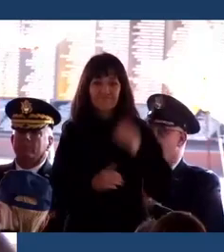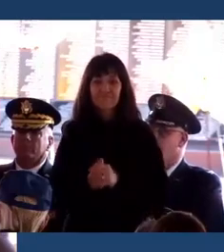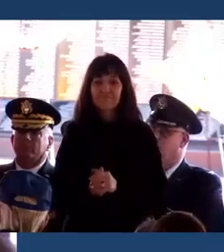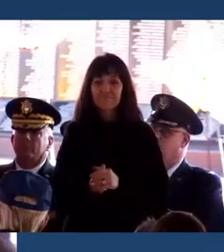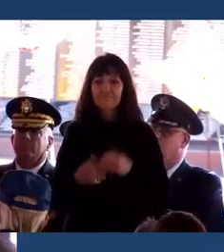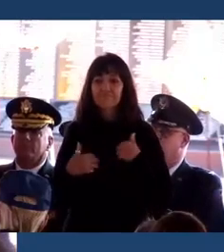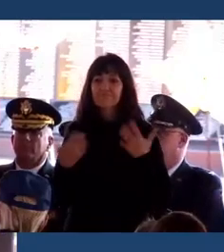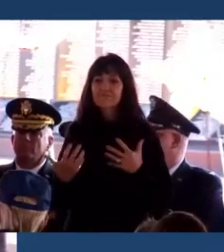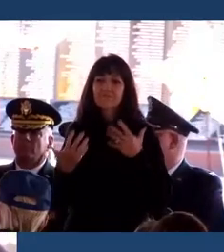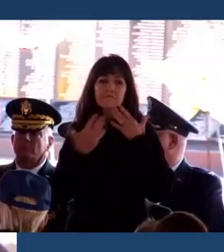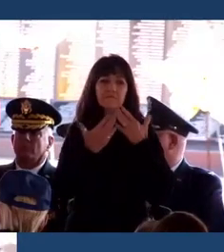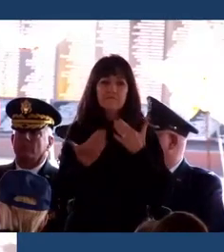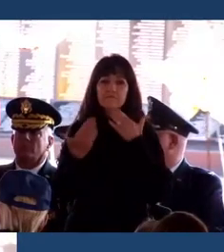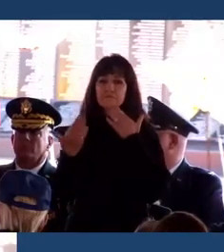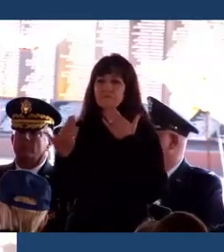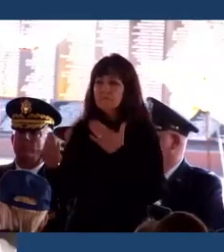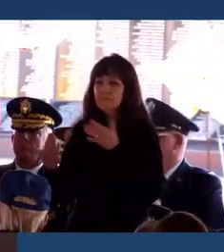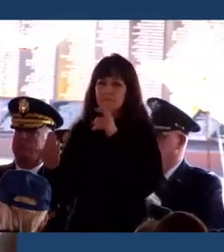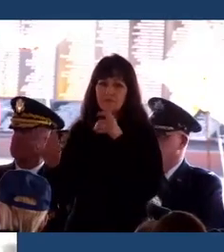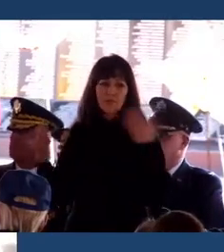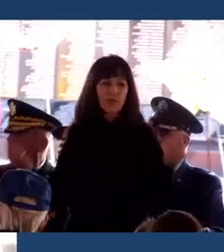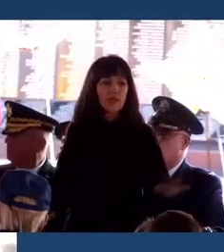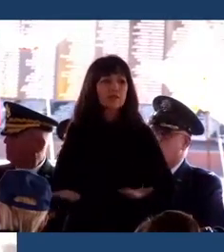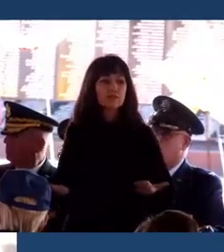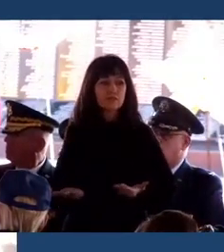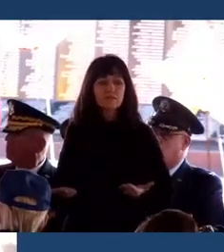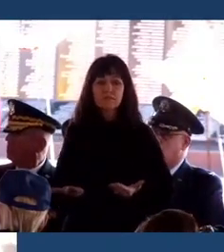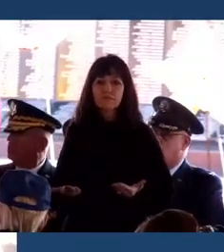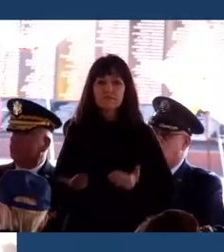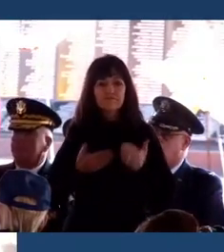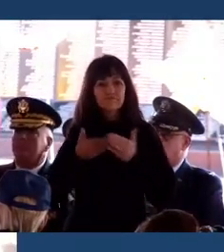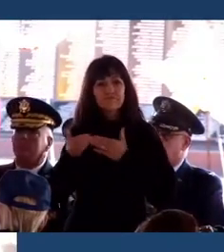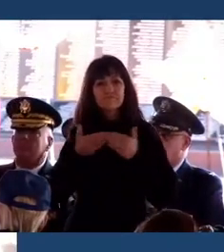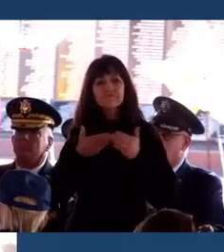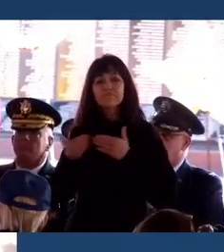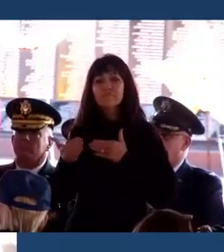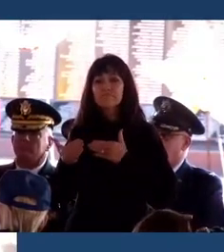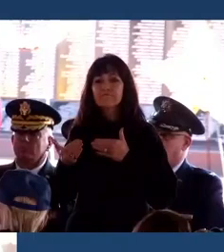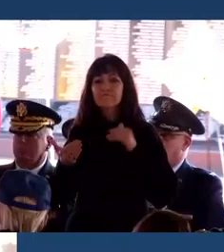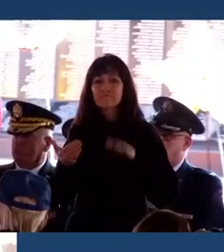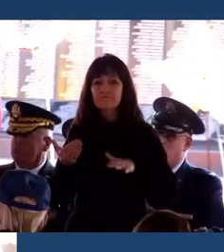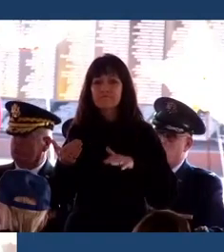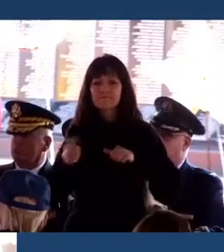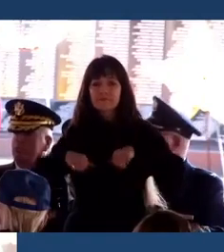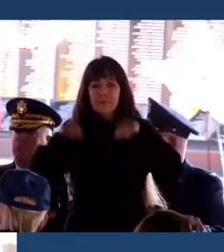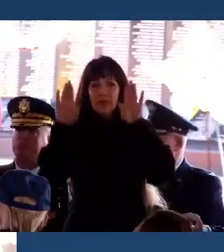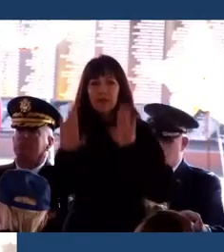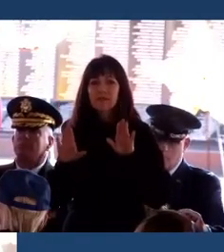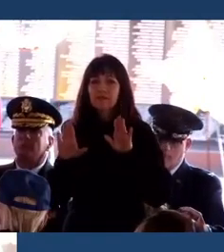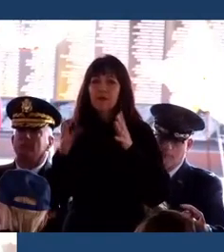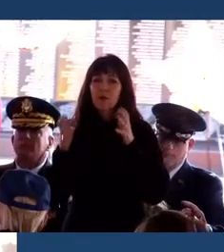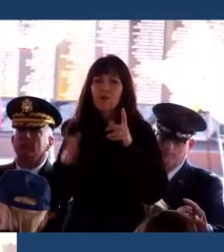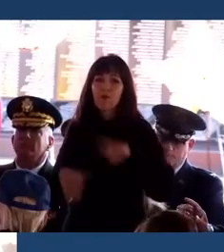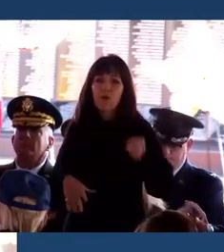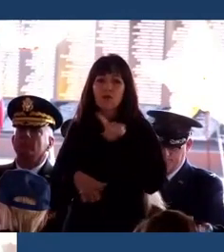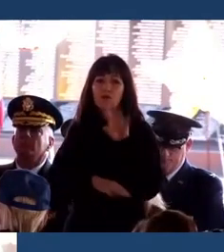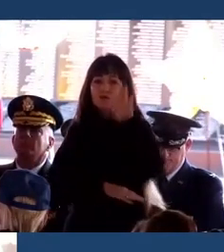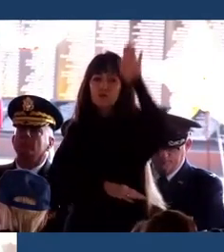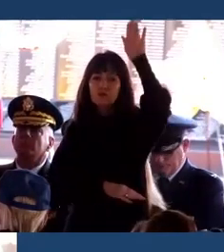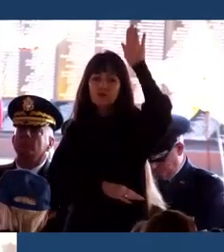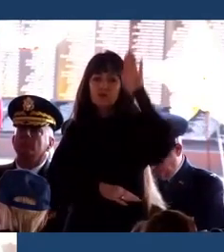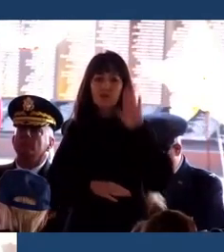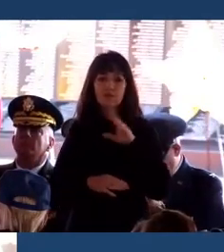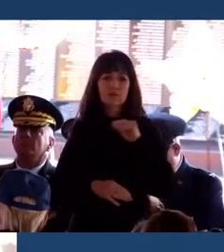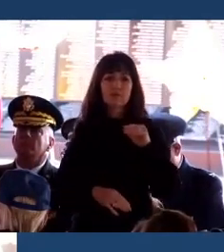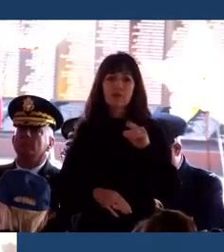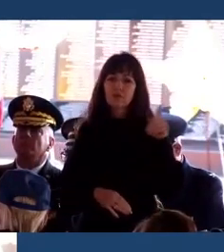morning by thanking all those among us, despite the risk and sacrifice, raised their hand and swore to serve